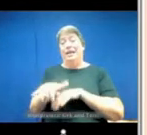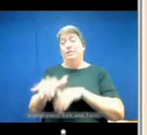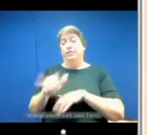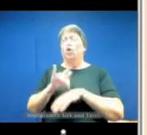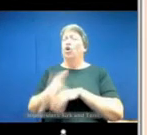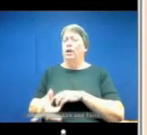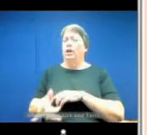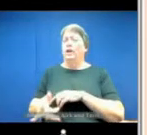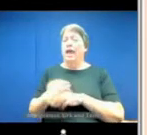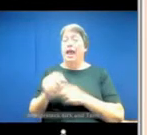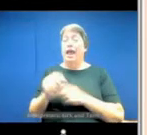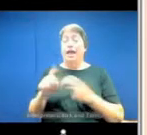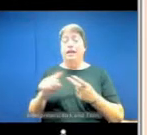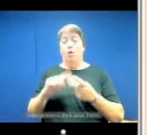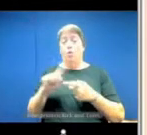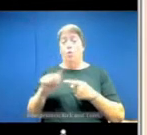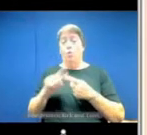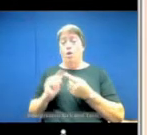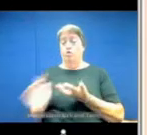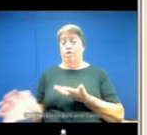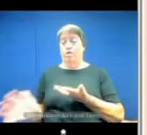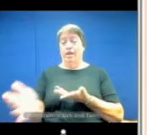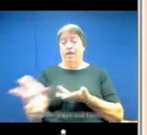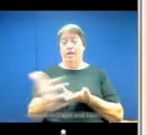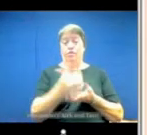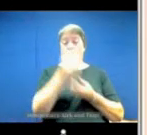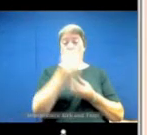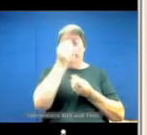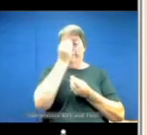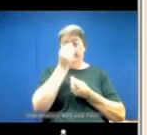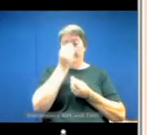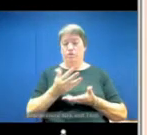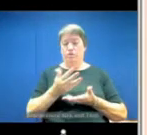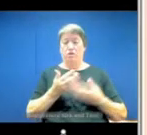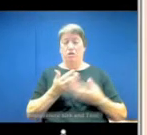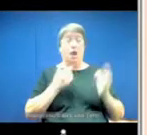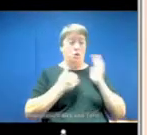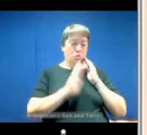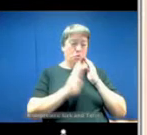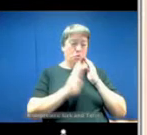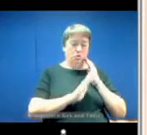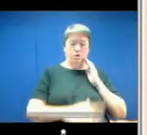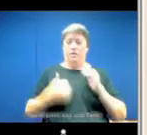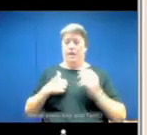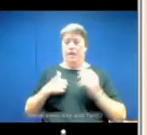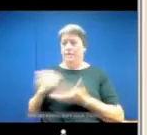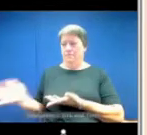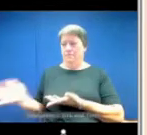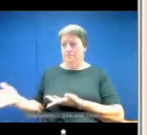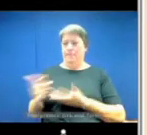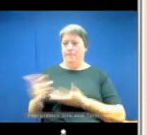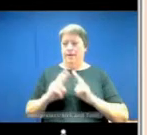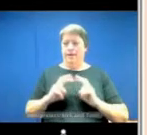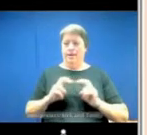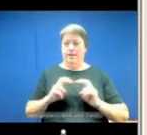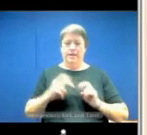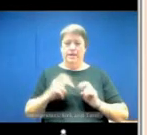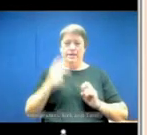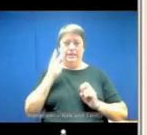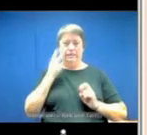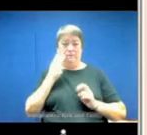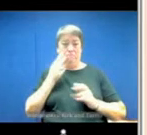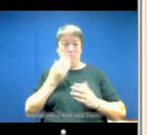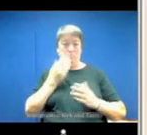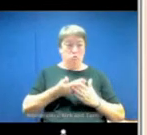information, you're analyzing the case to see the merits of it from your opponent.